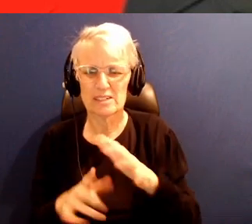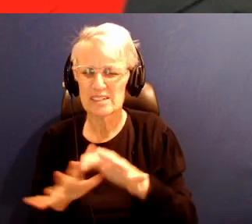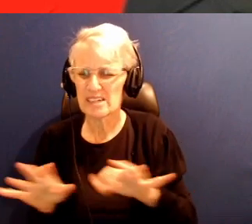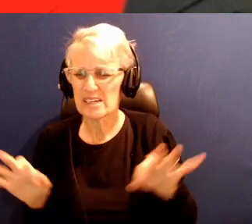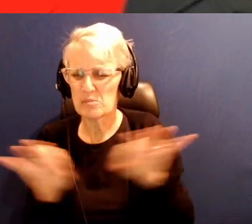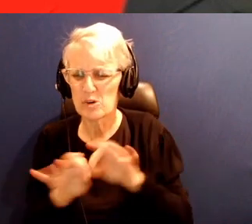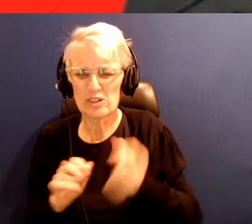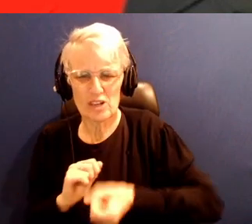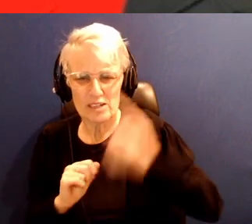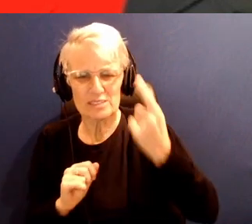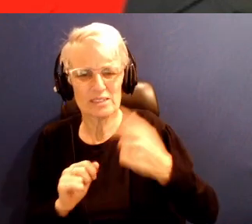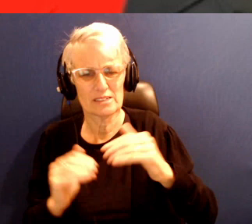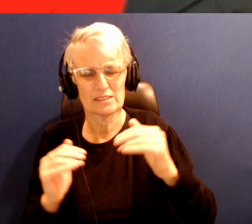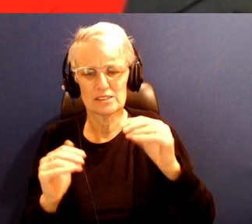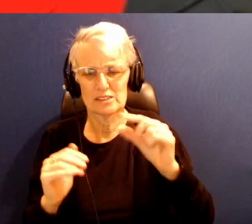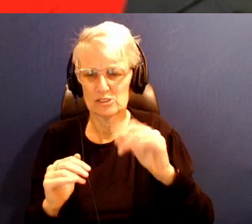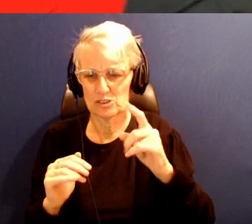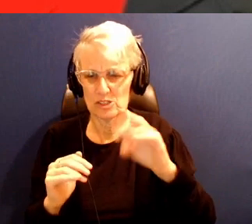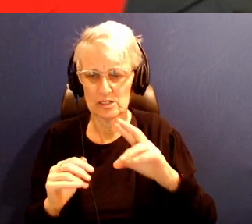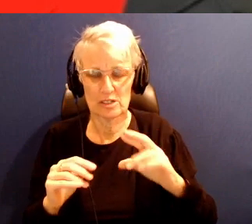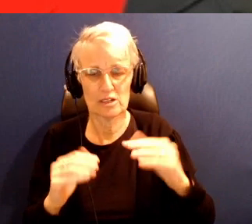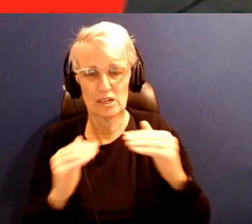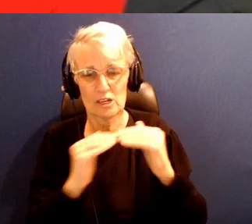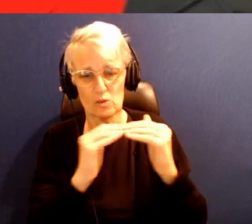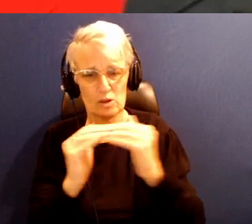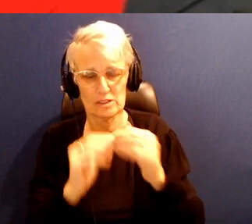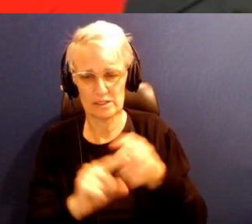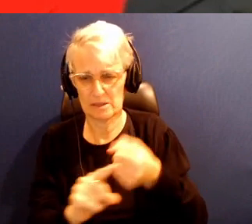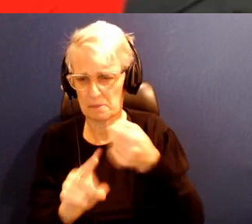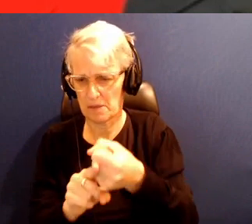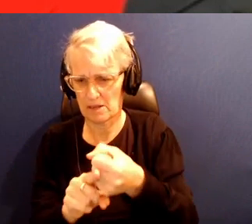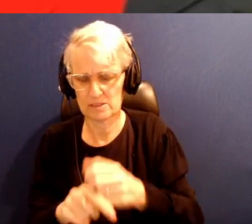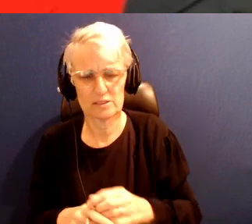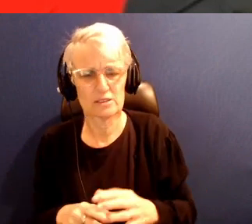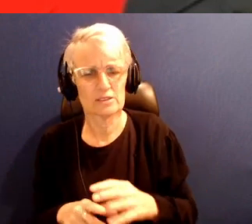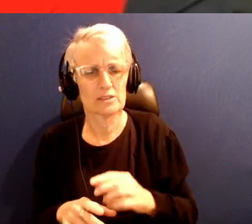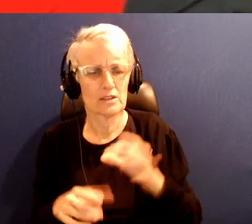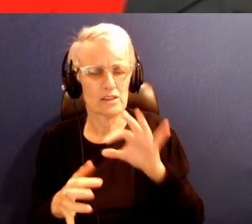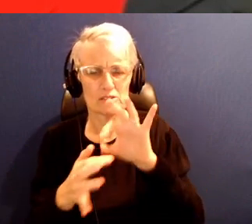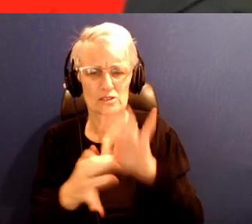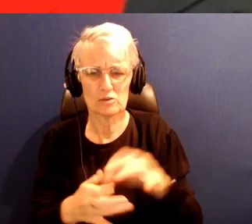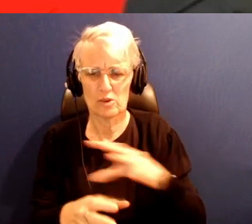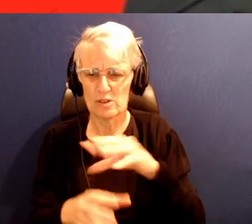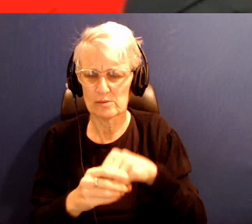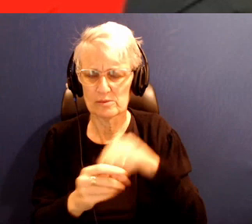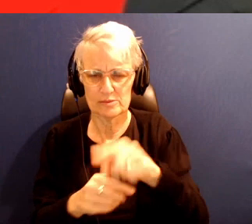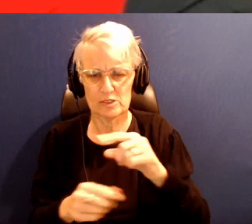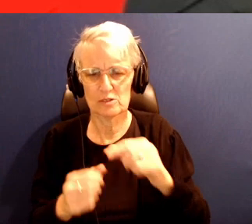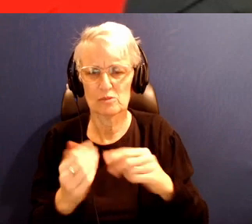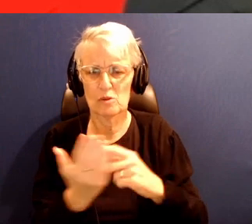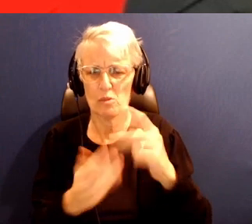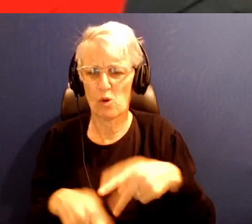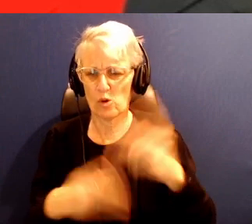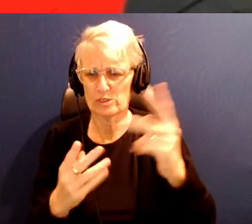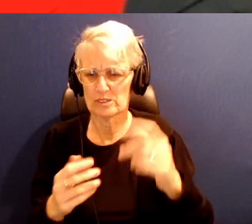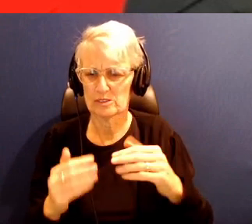important to demonstrate understanding of gender equality impacts associated with the proposed internship assignments and